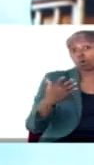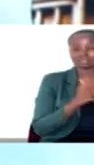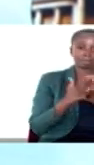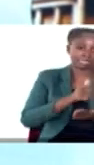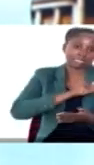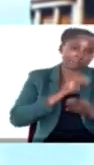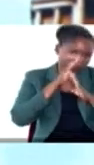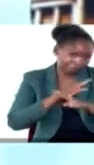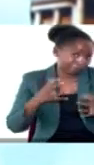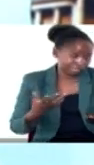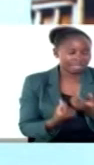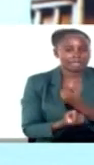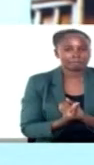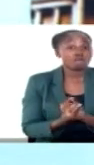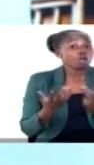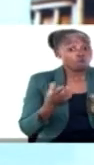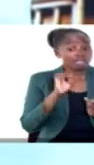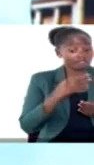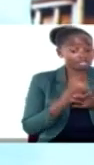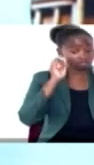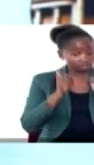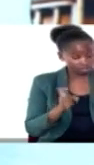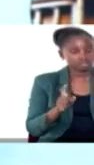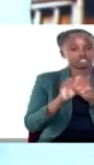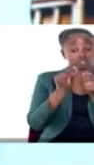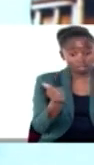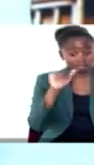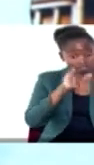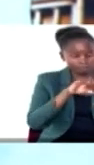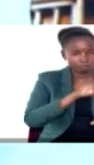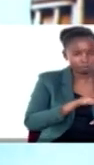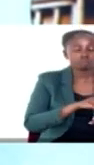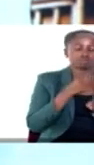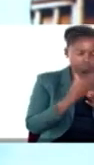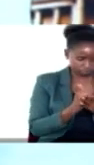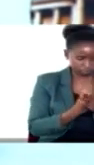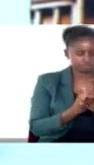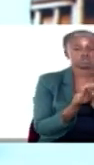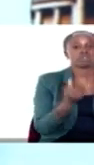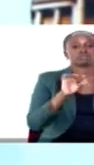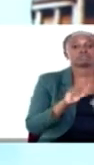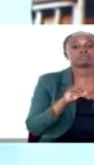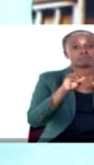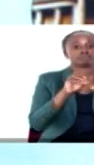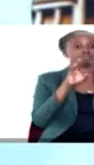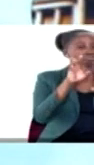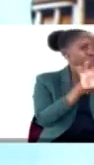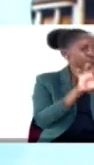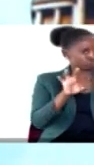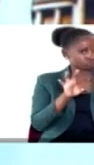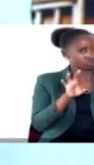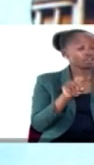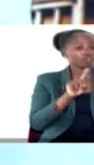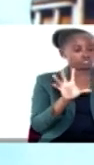we do something drastically and immediately, we can actually move from where we are, which is a mixture